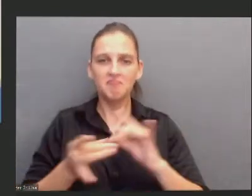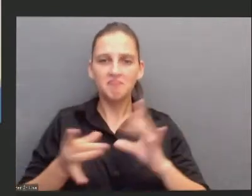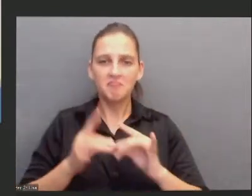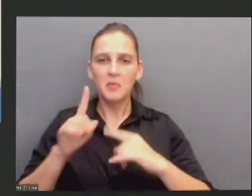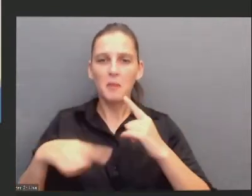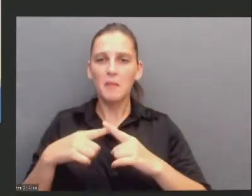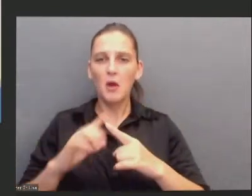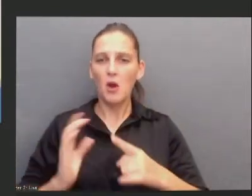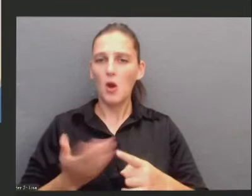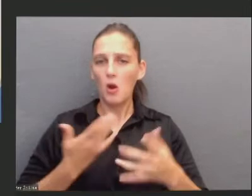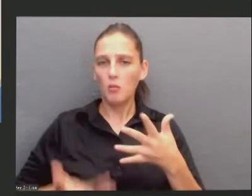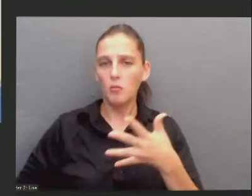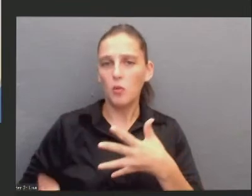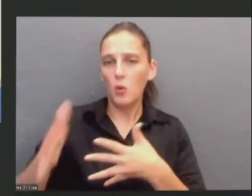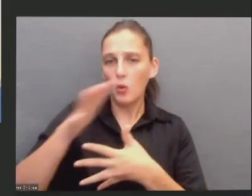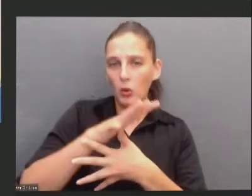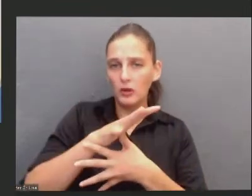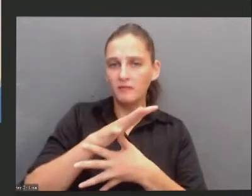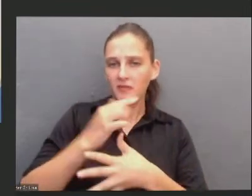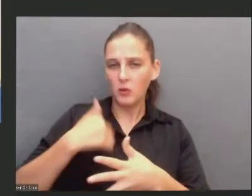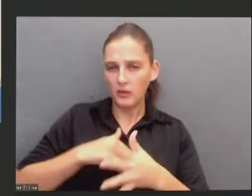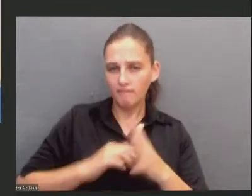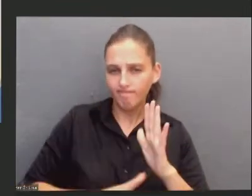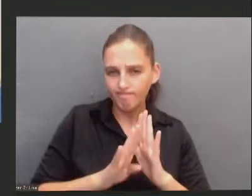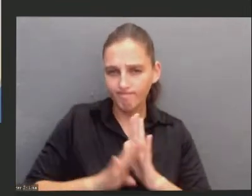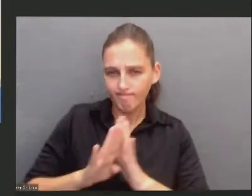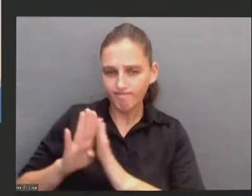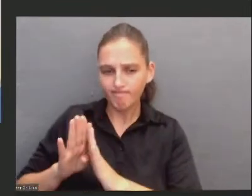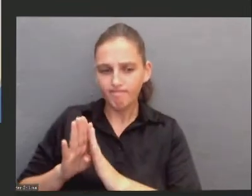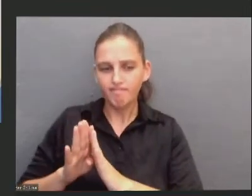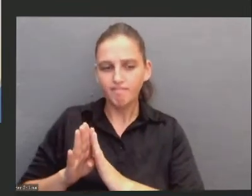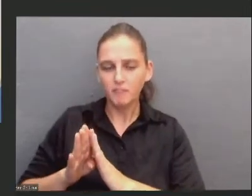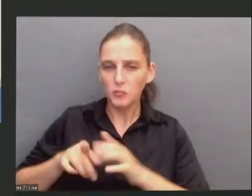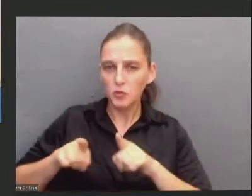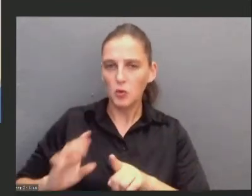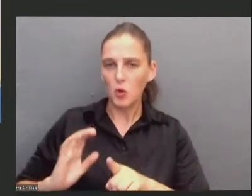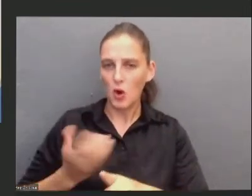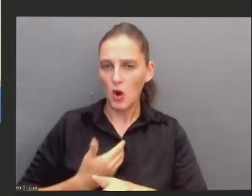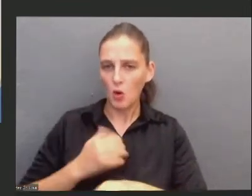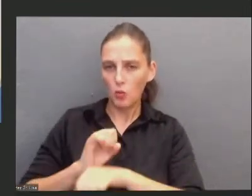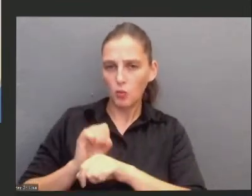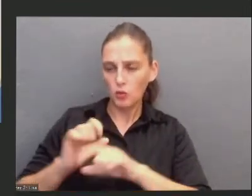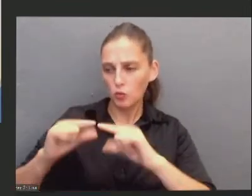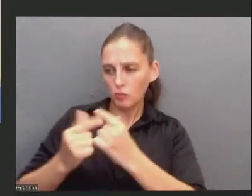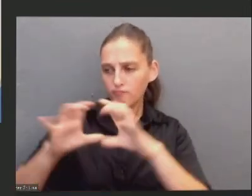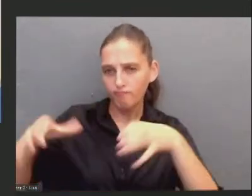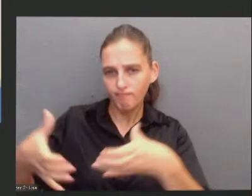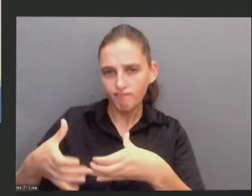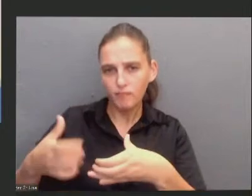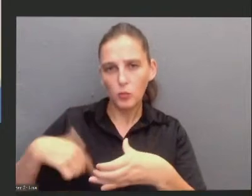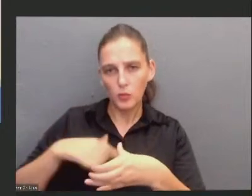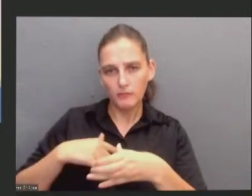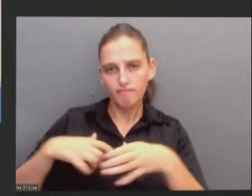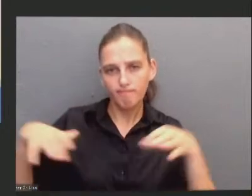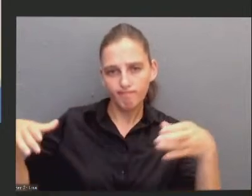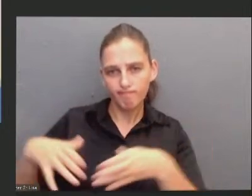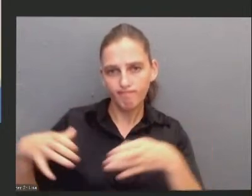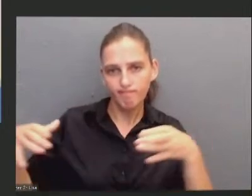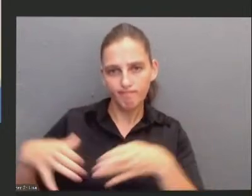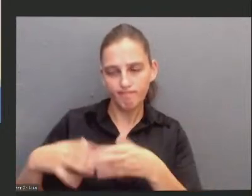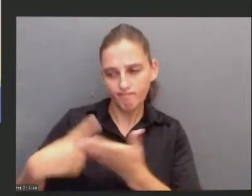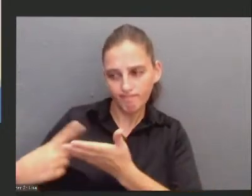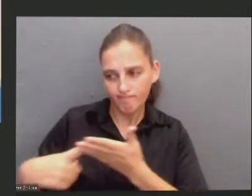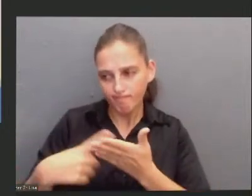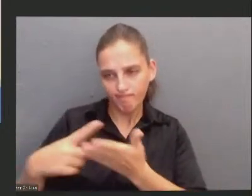we developed in the implementation work group during the phase that we've been meeting in since our